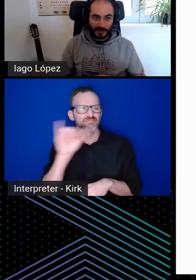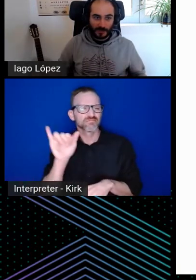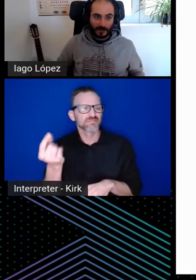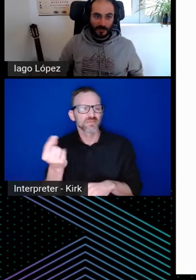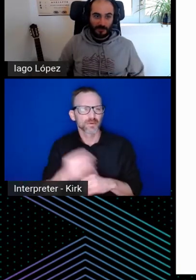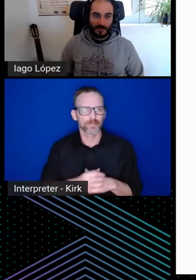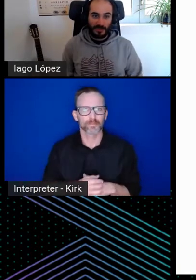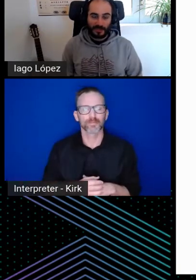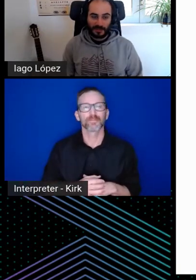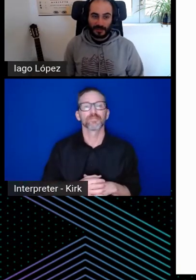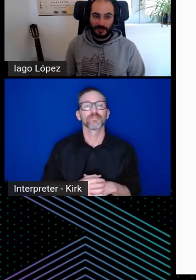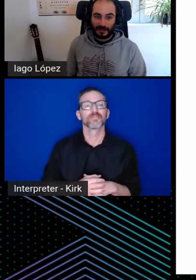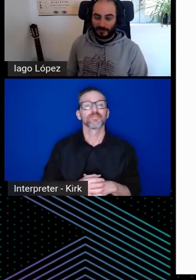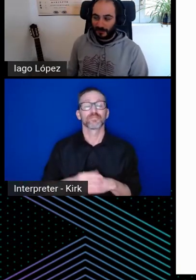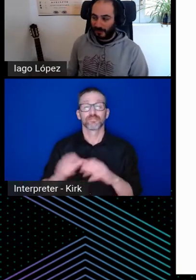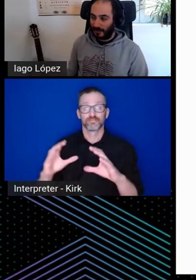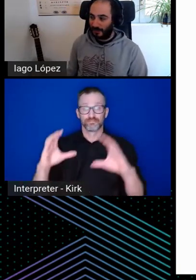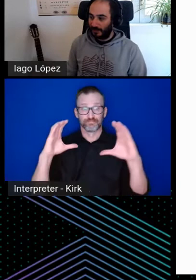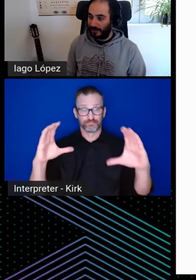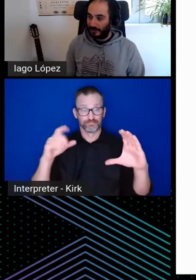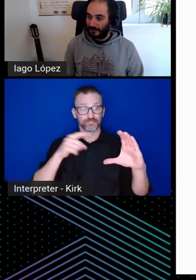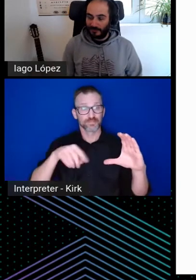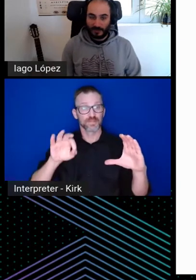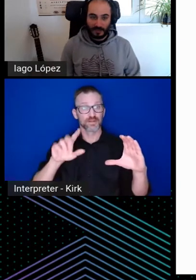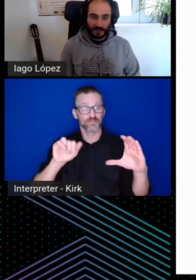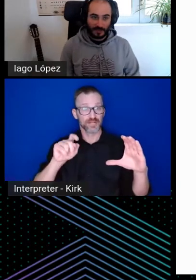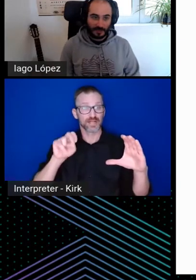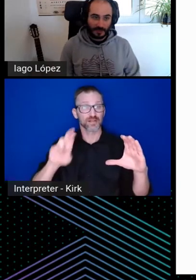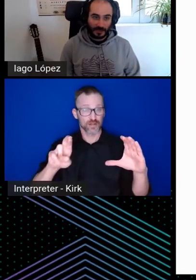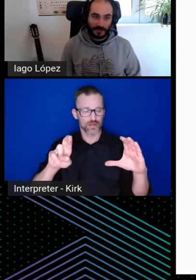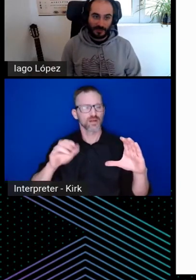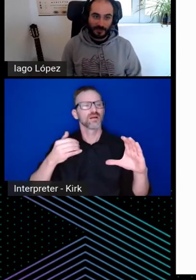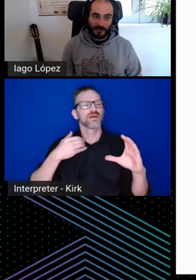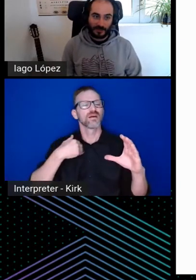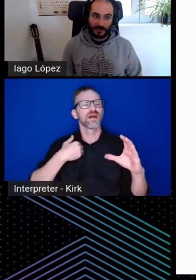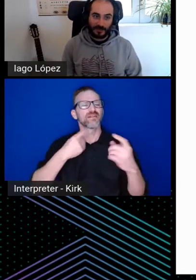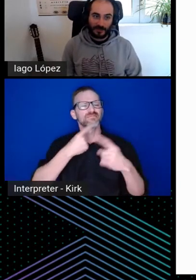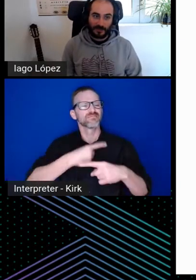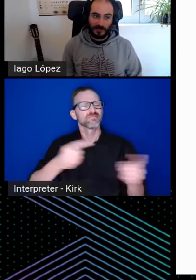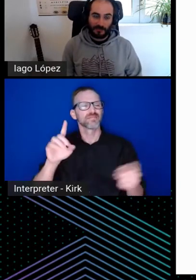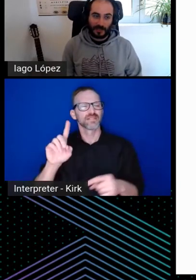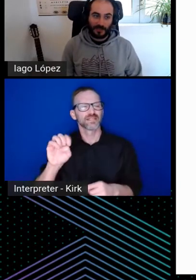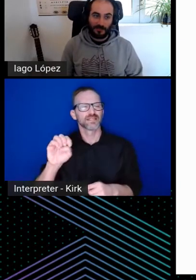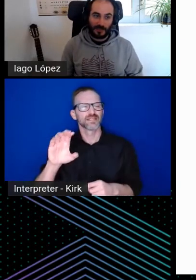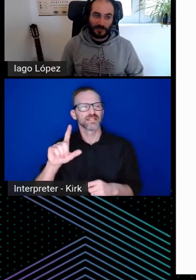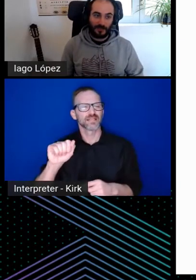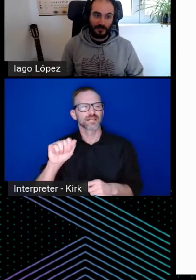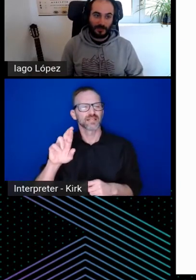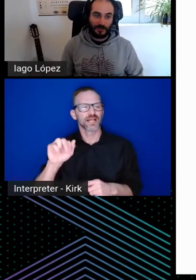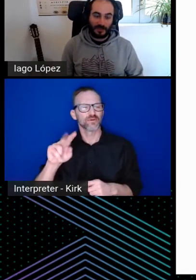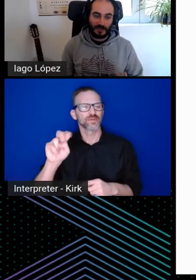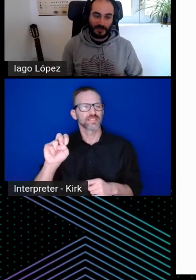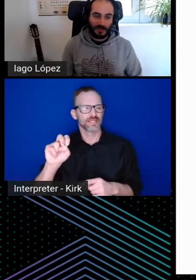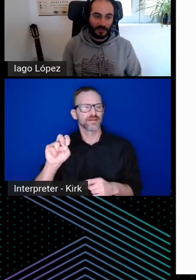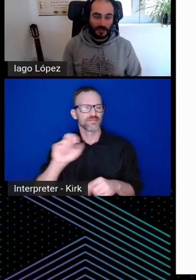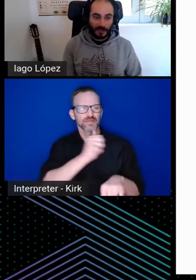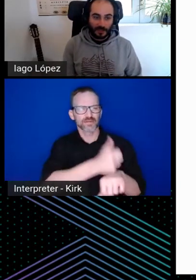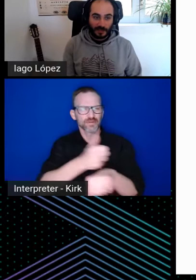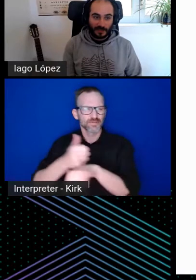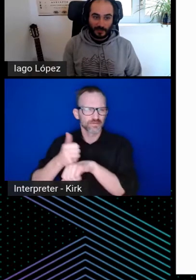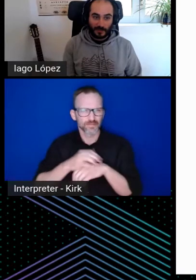Yeah, so on Flatcar, as I said, you have a declarative configuration, and this is run with this software called